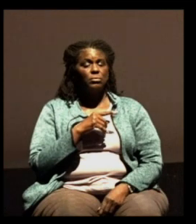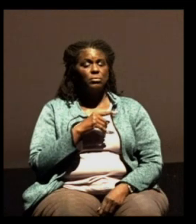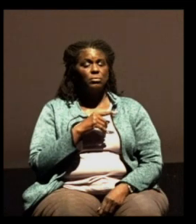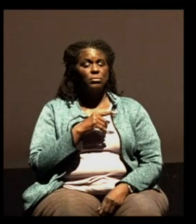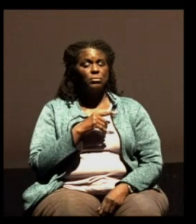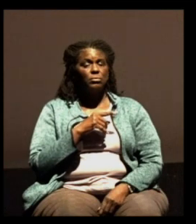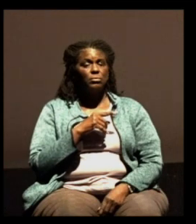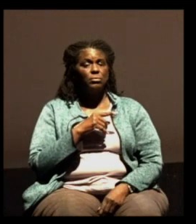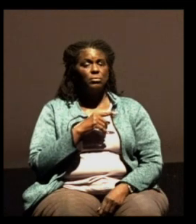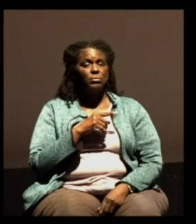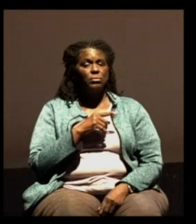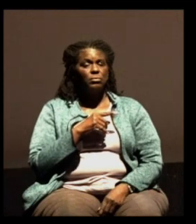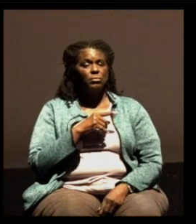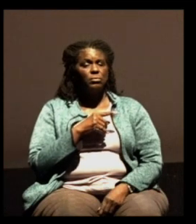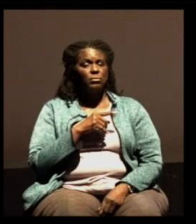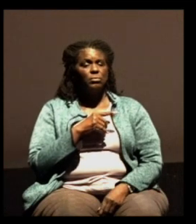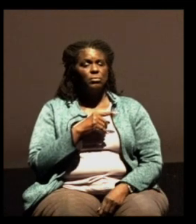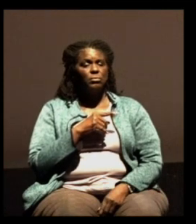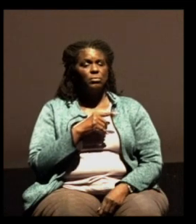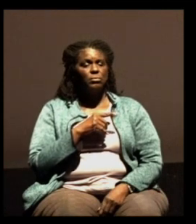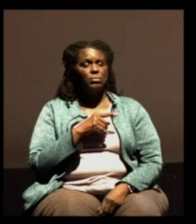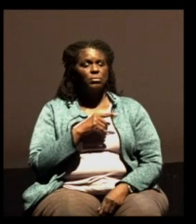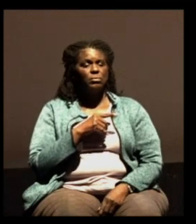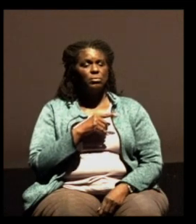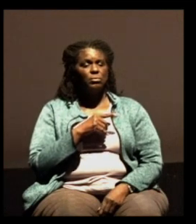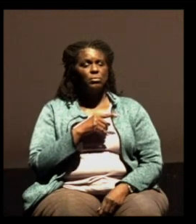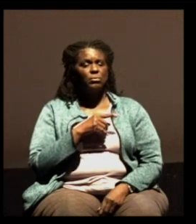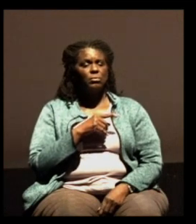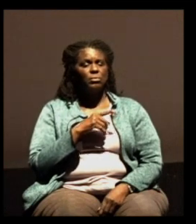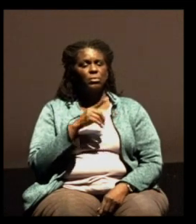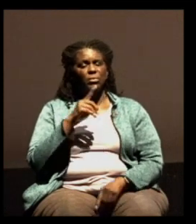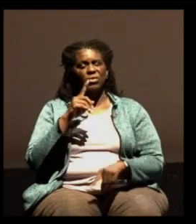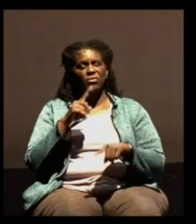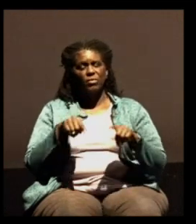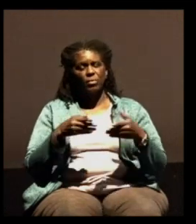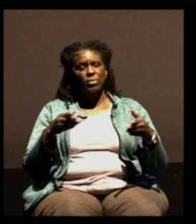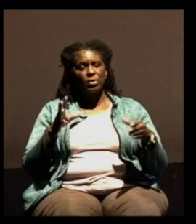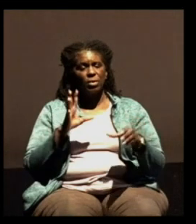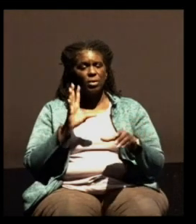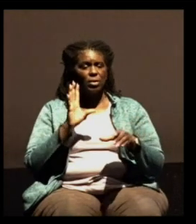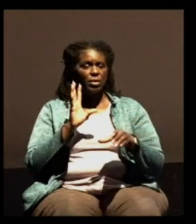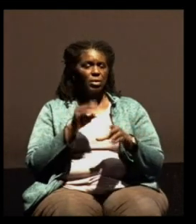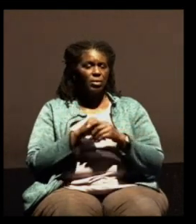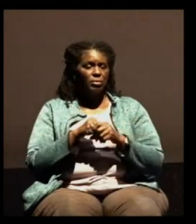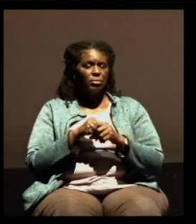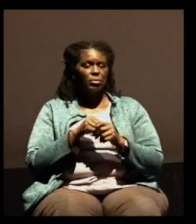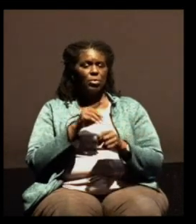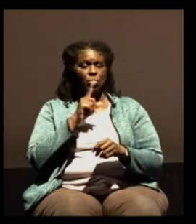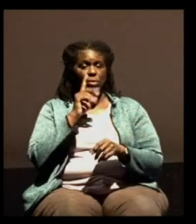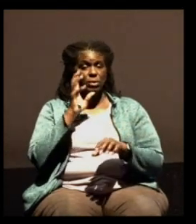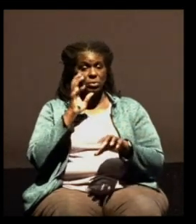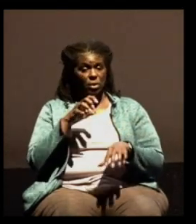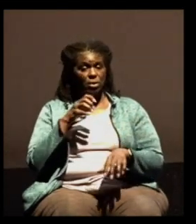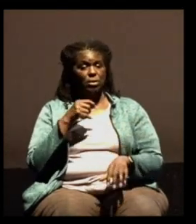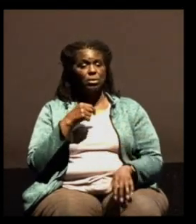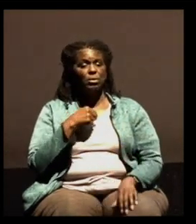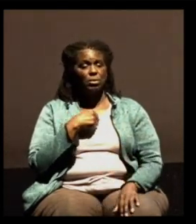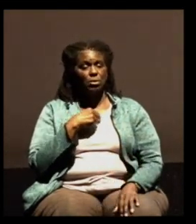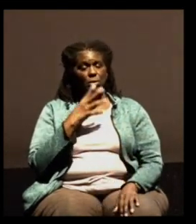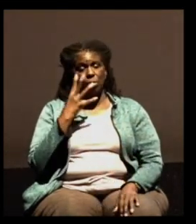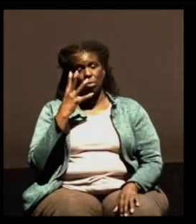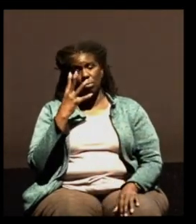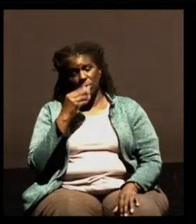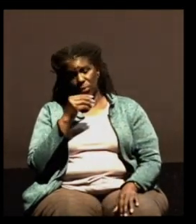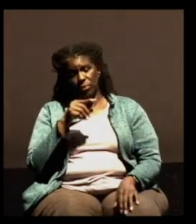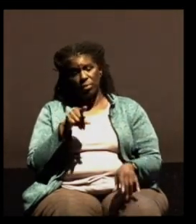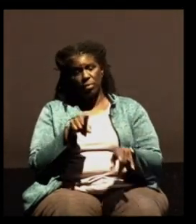analytical on and inside the contour. And you have pi in it and I in it, and it was really shocking to me, but it was really beautiful as